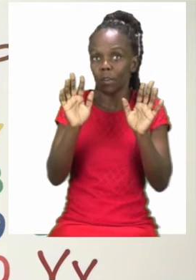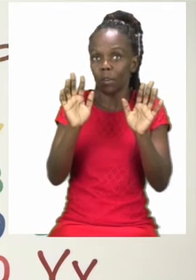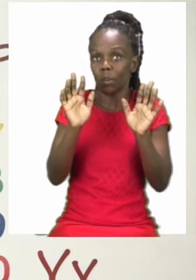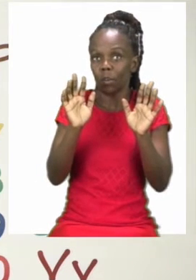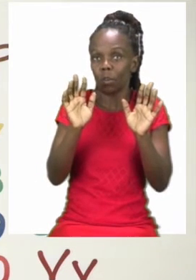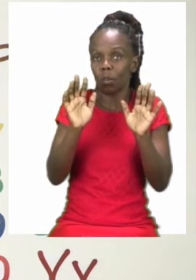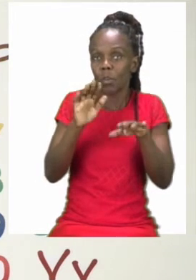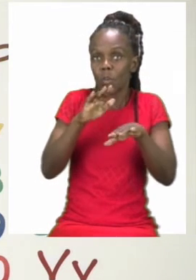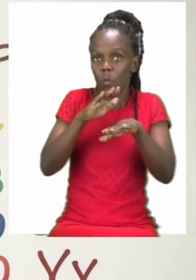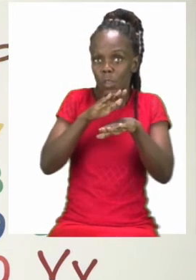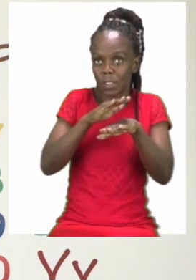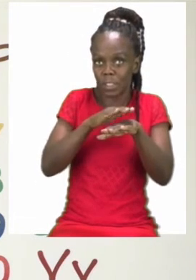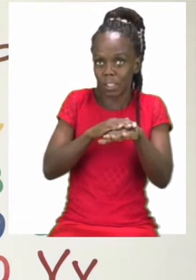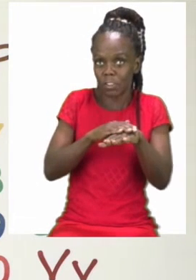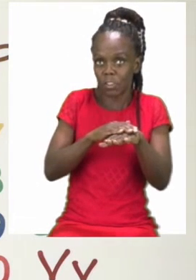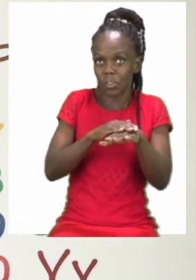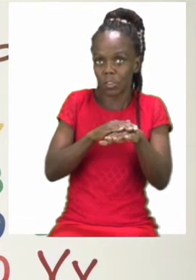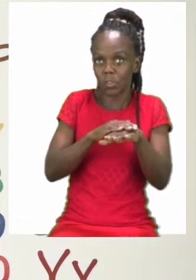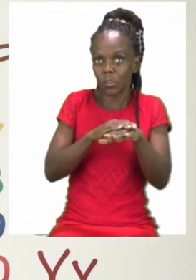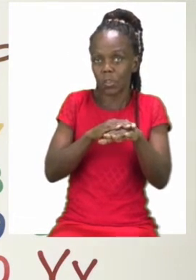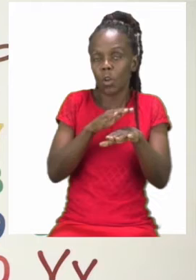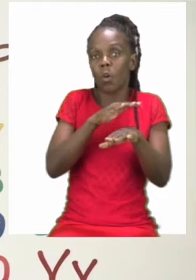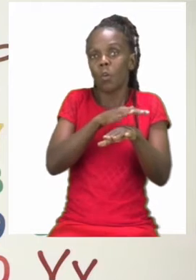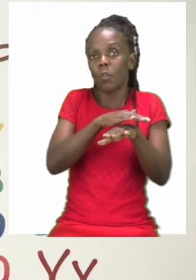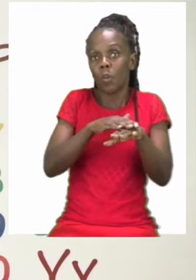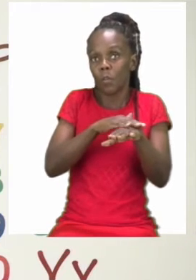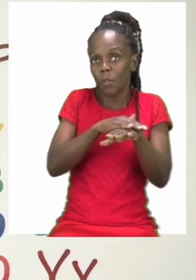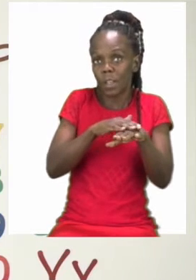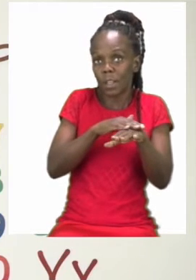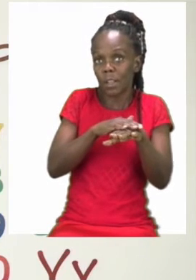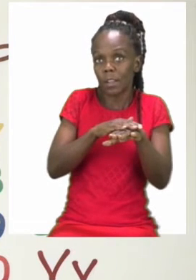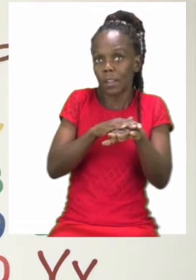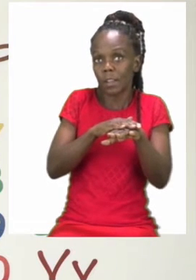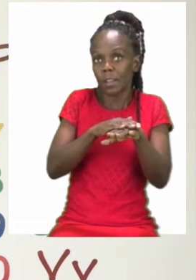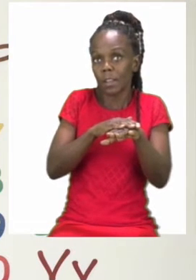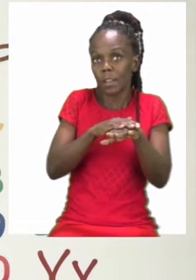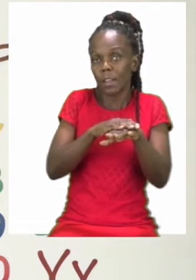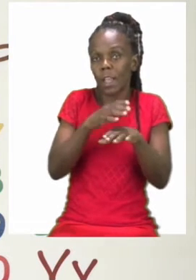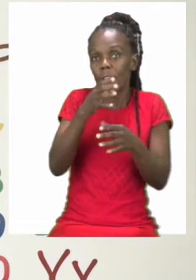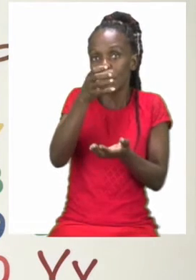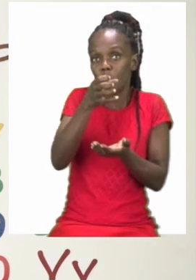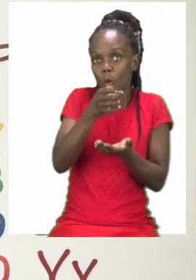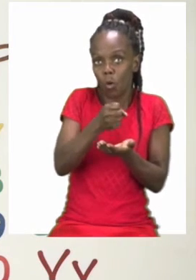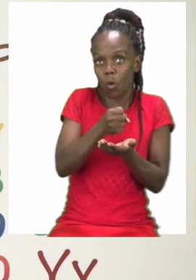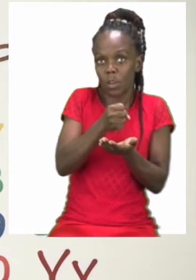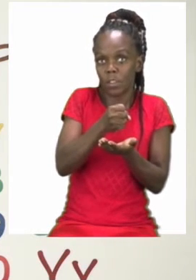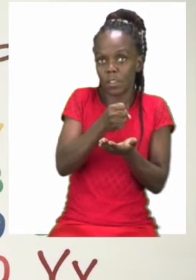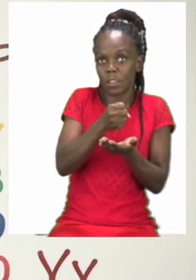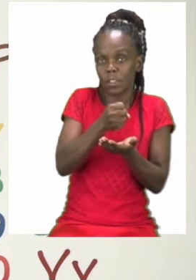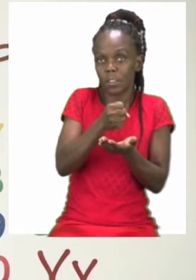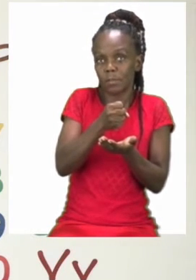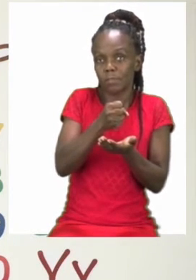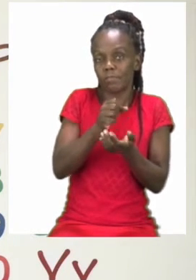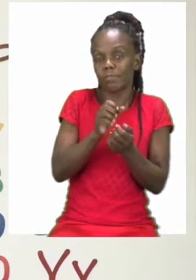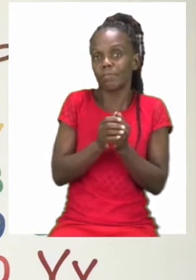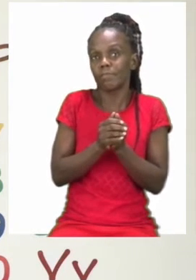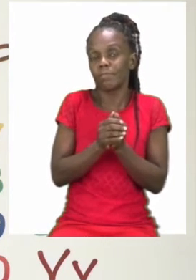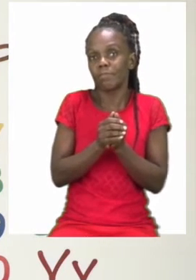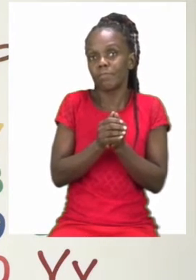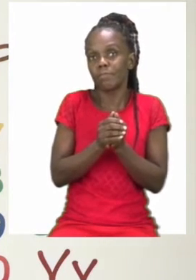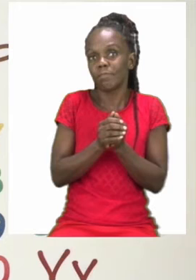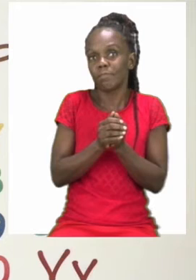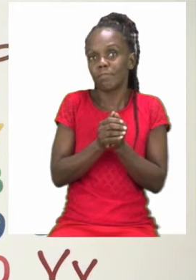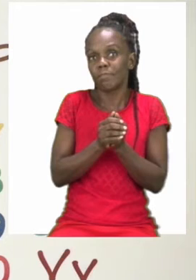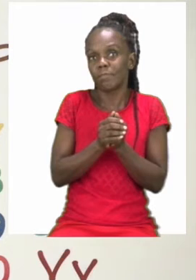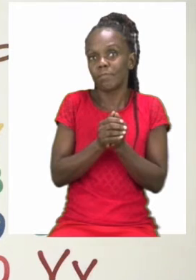anything that we can hold in our hands. We can also use our hands, boys and girls, to talk